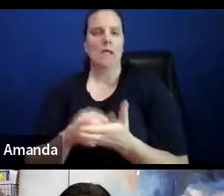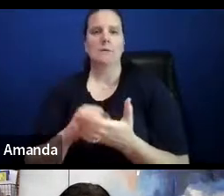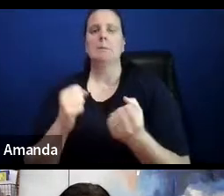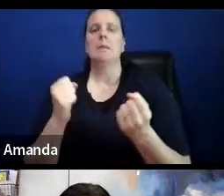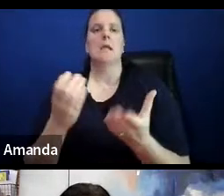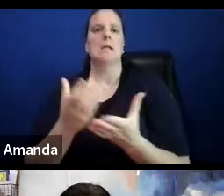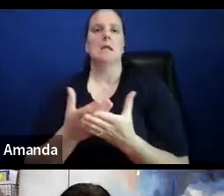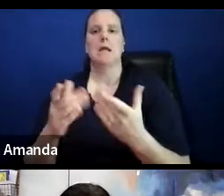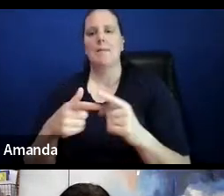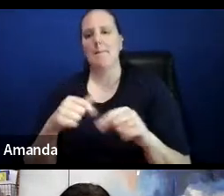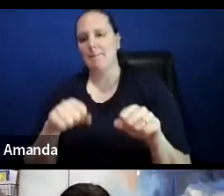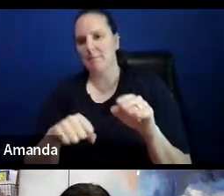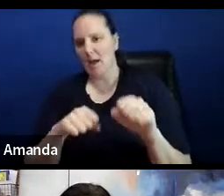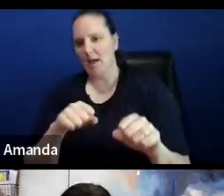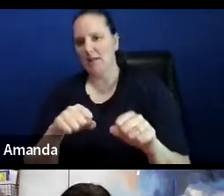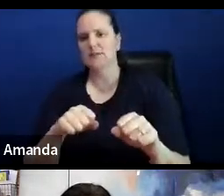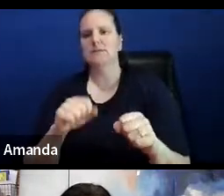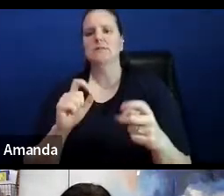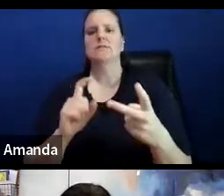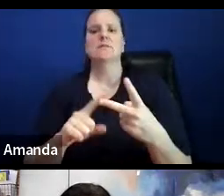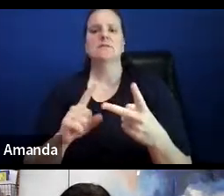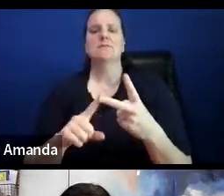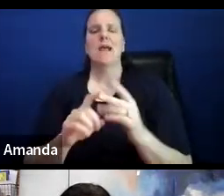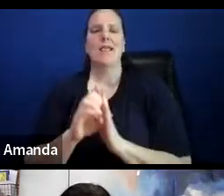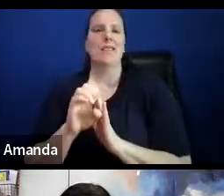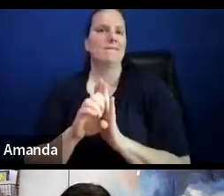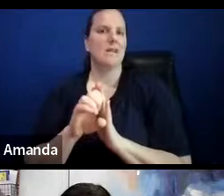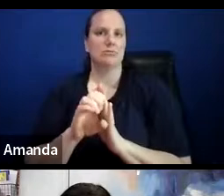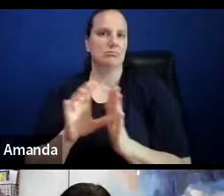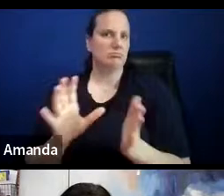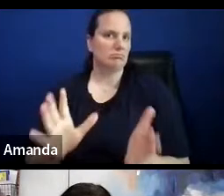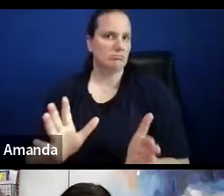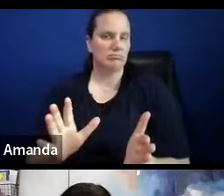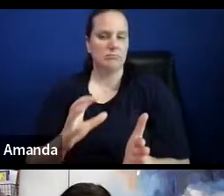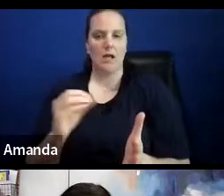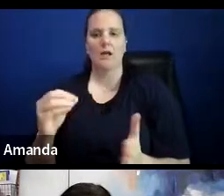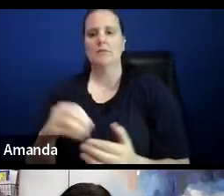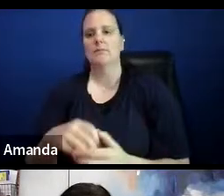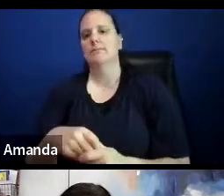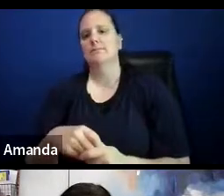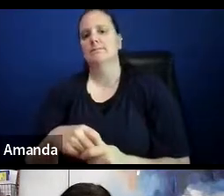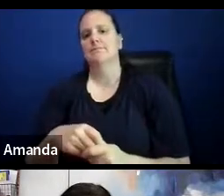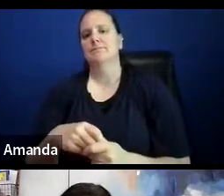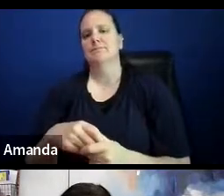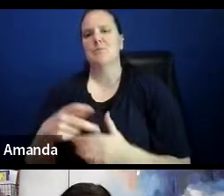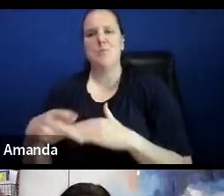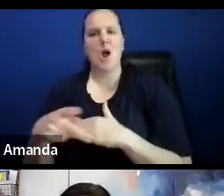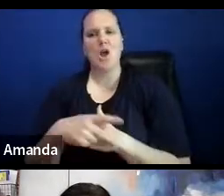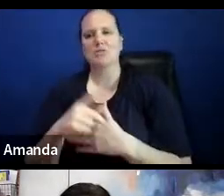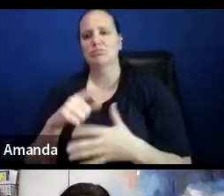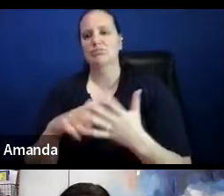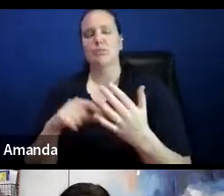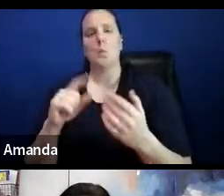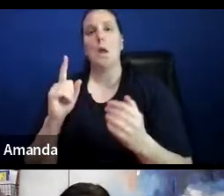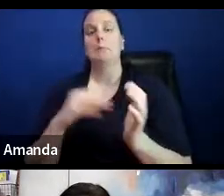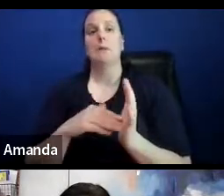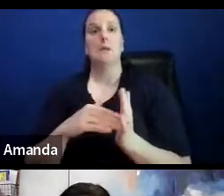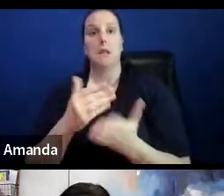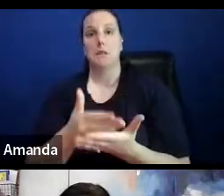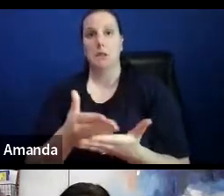stuff about bikes and elevators and parks and a million kind of things